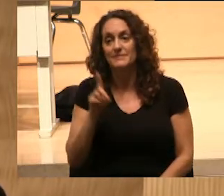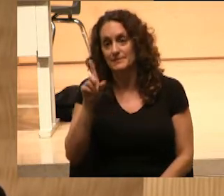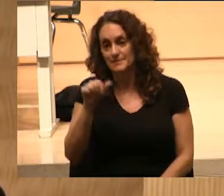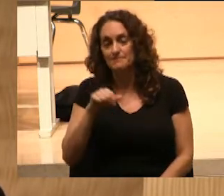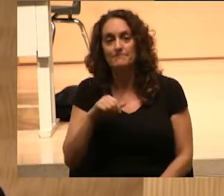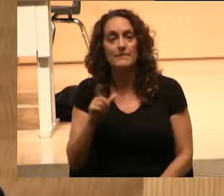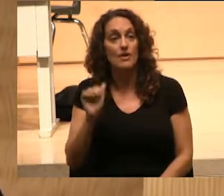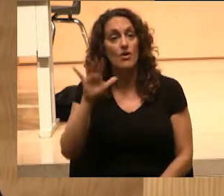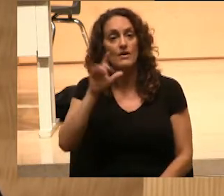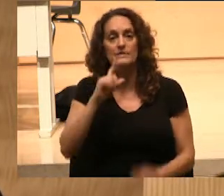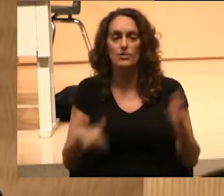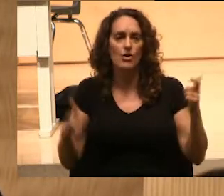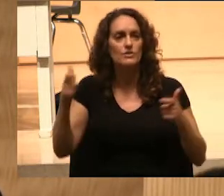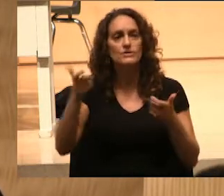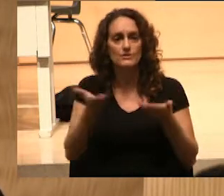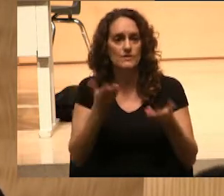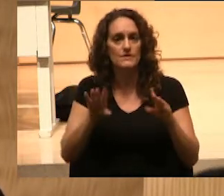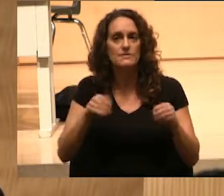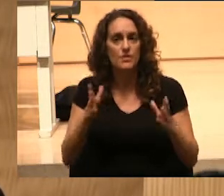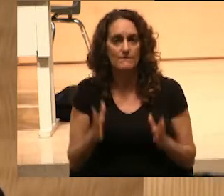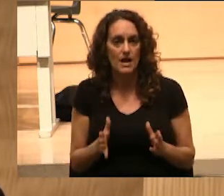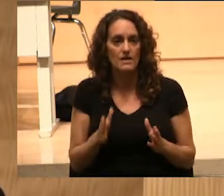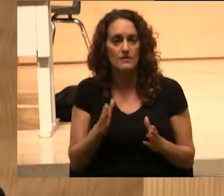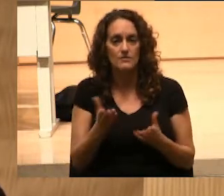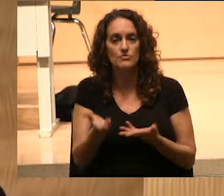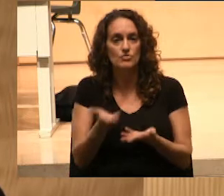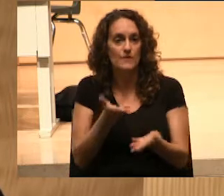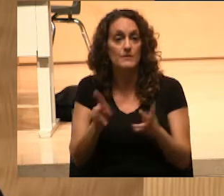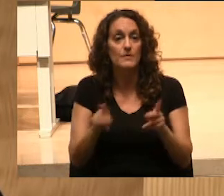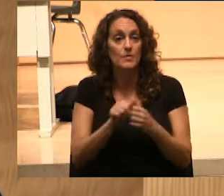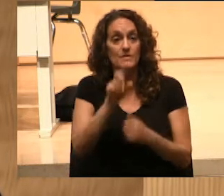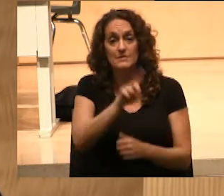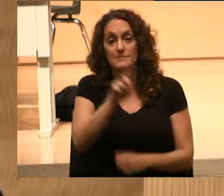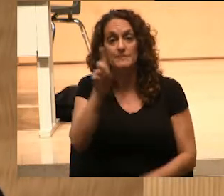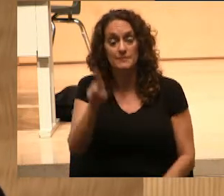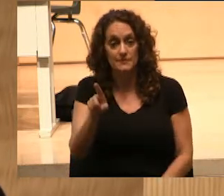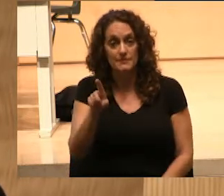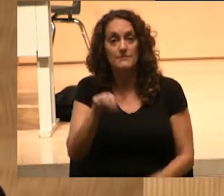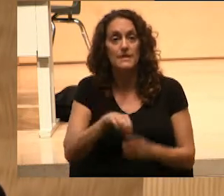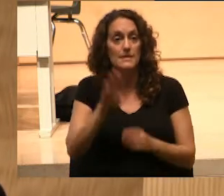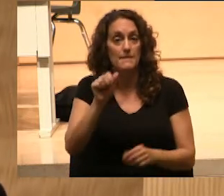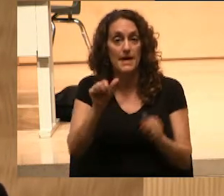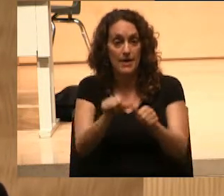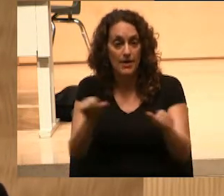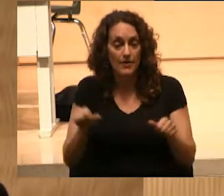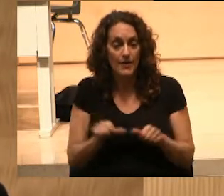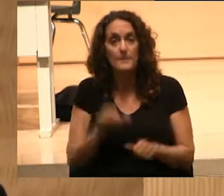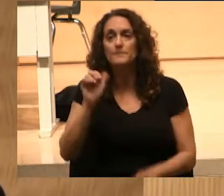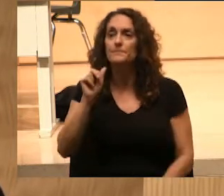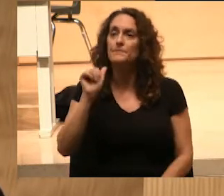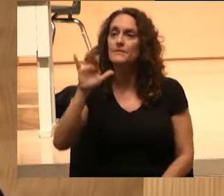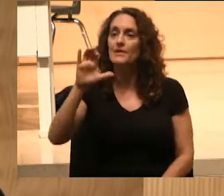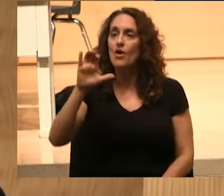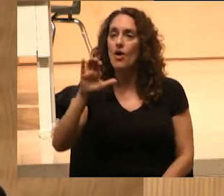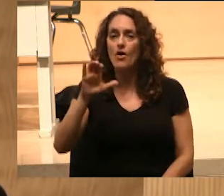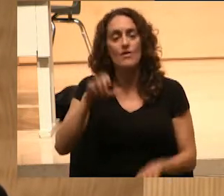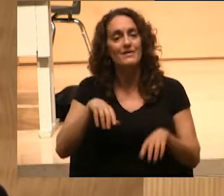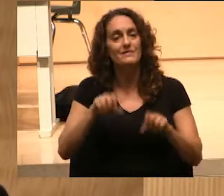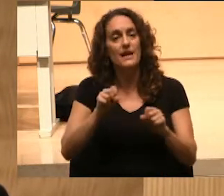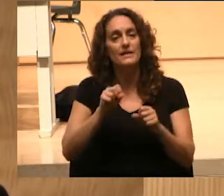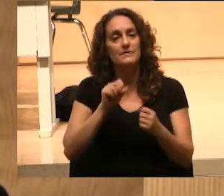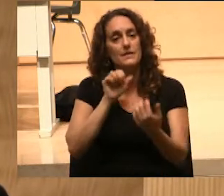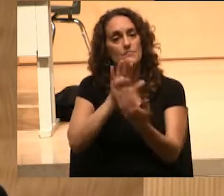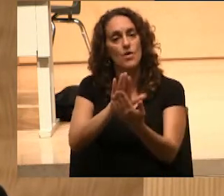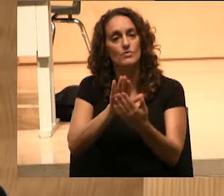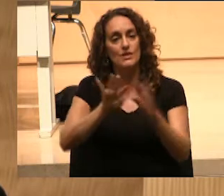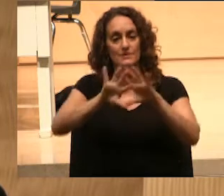largest service provider for, serving persons with developmental disabilities in the Bay Area. The ARC takes a whole person approach to services